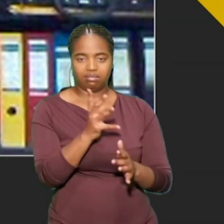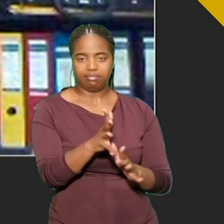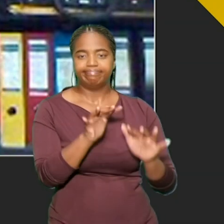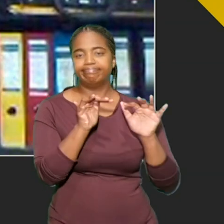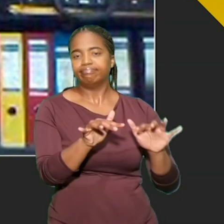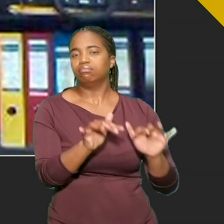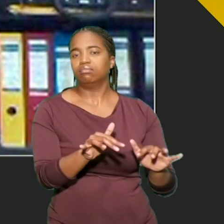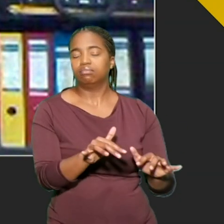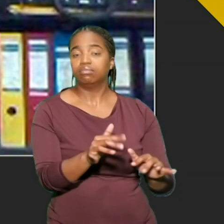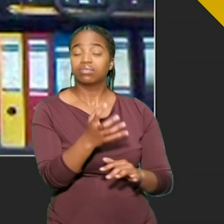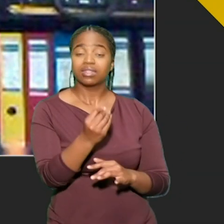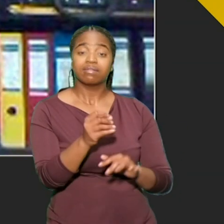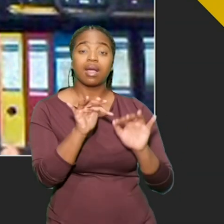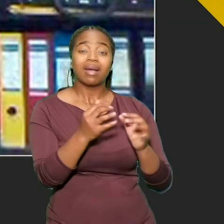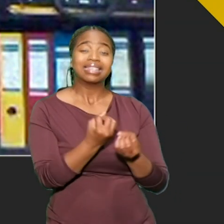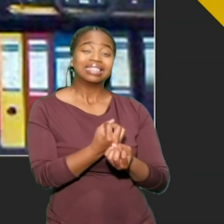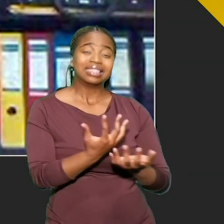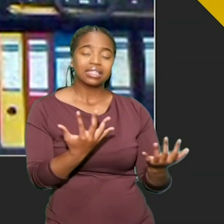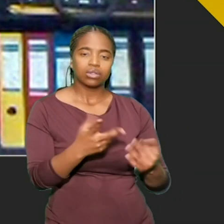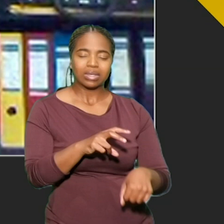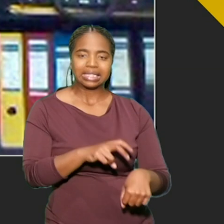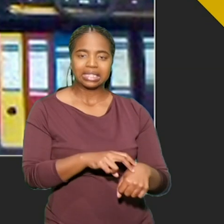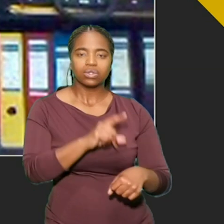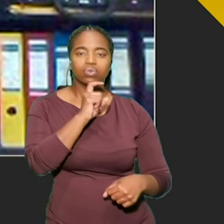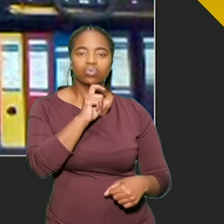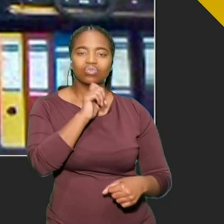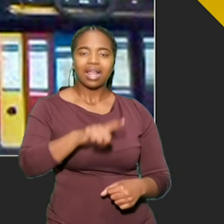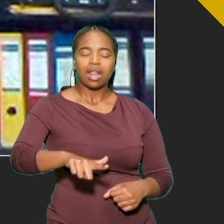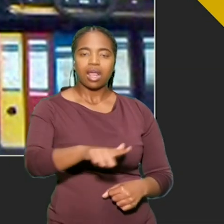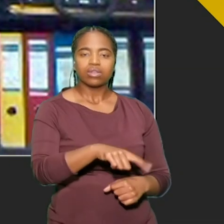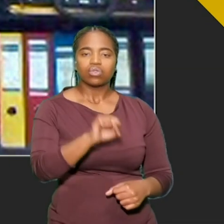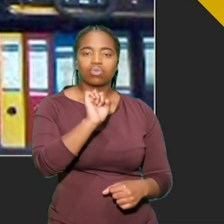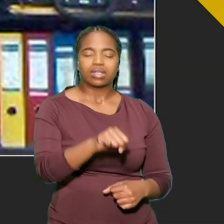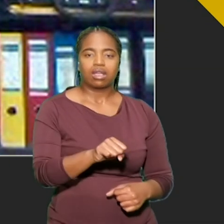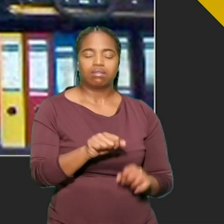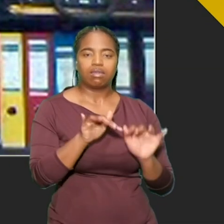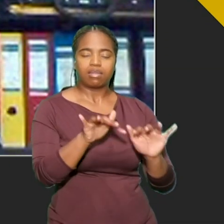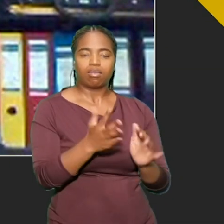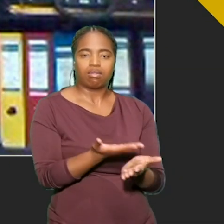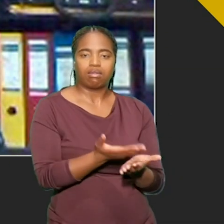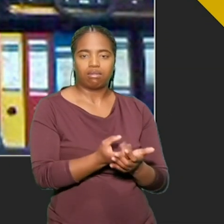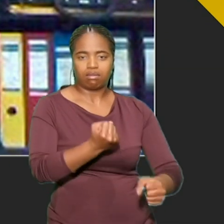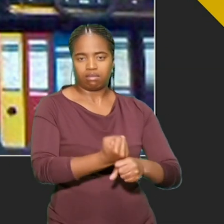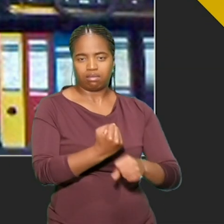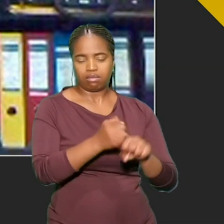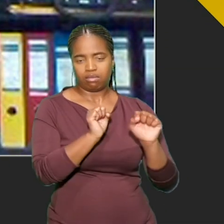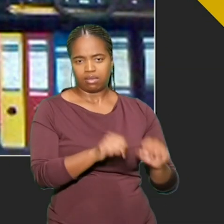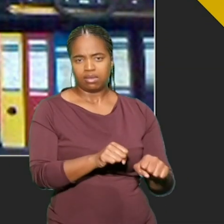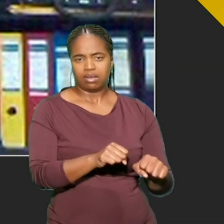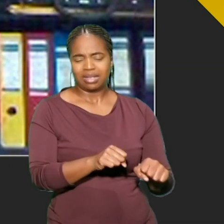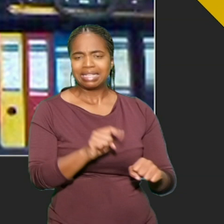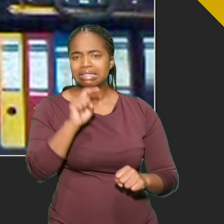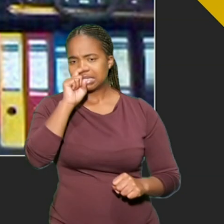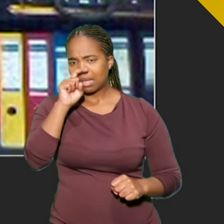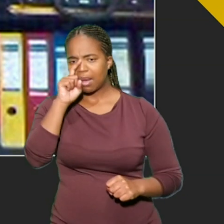when you have a lot of people, you've got to utilize the land so that you can accommodate as many people as you can. The suburbs are what they are because